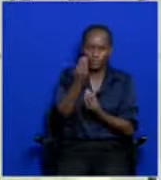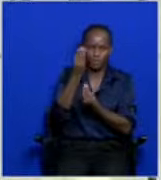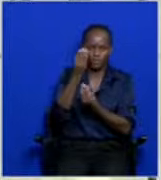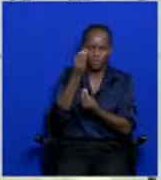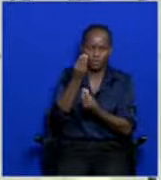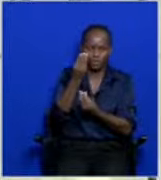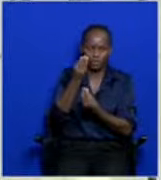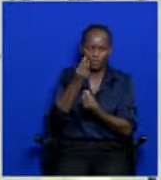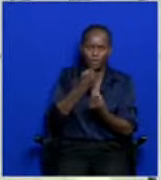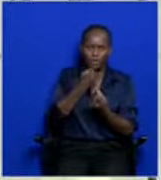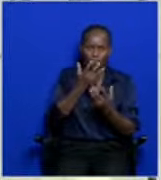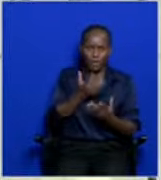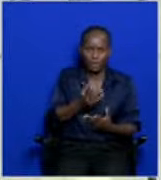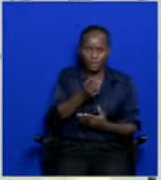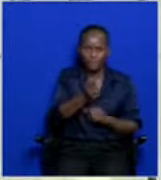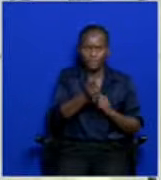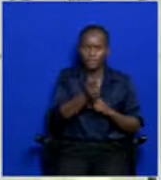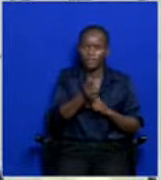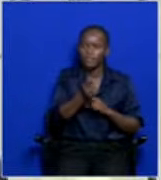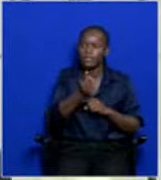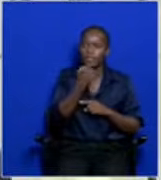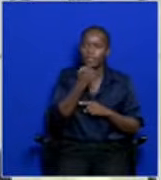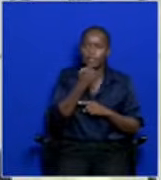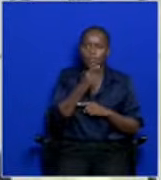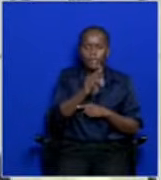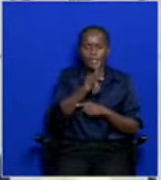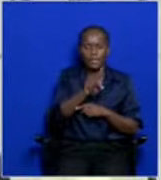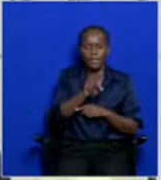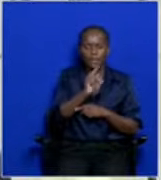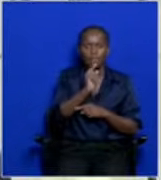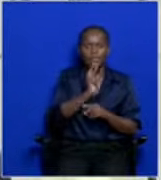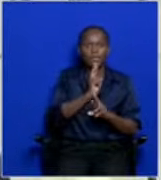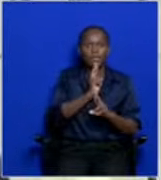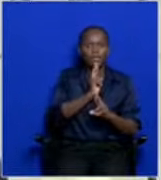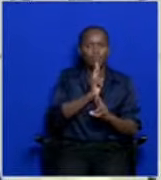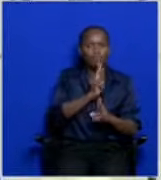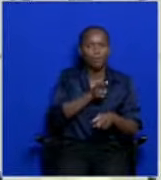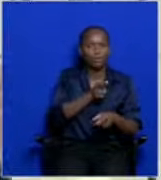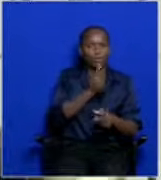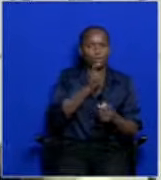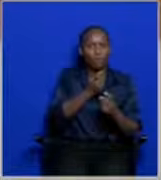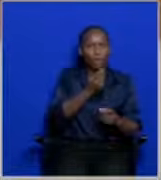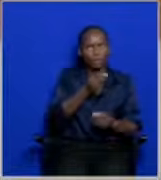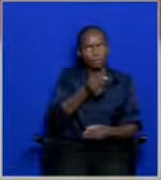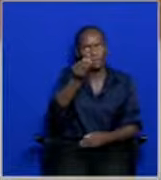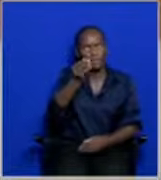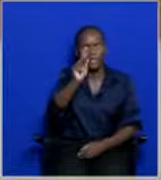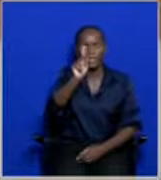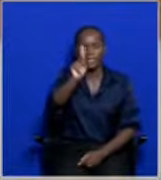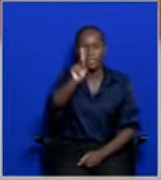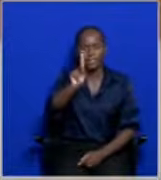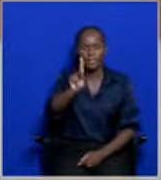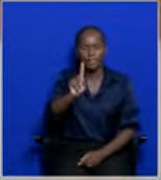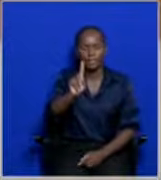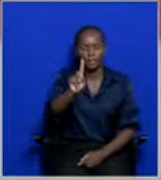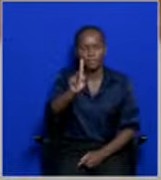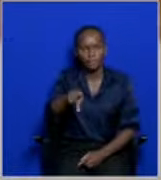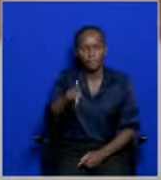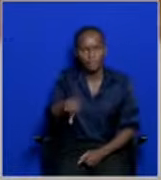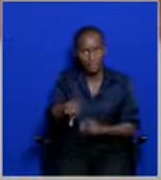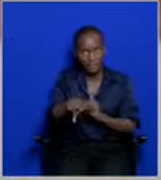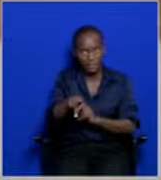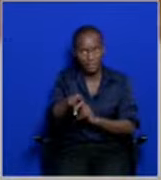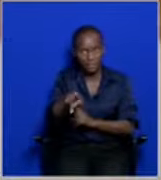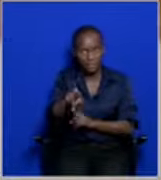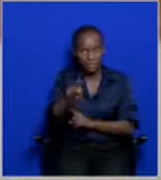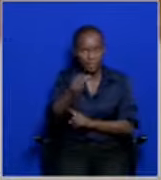the DPP. Okay, now you had referred us to TLM4, and I said it starts at page 361 of